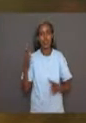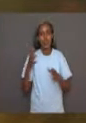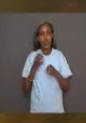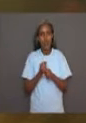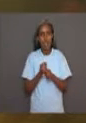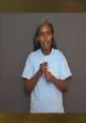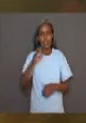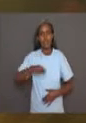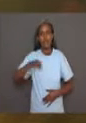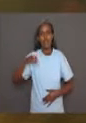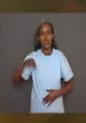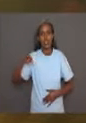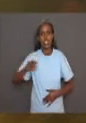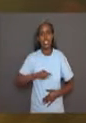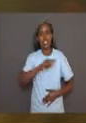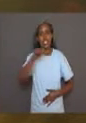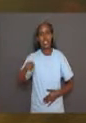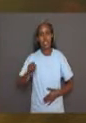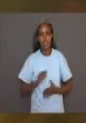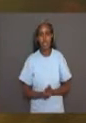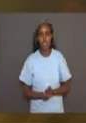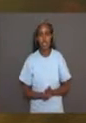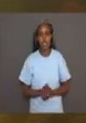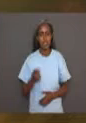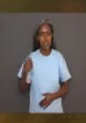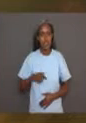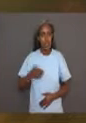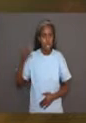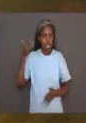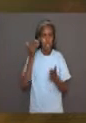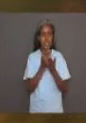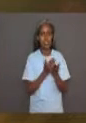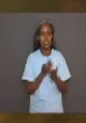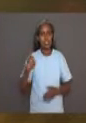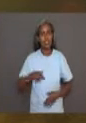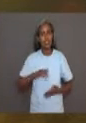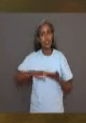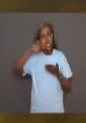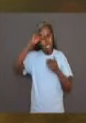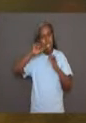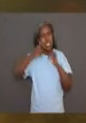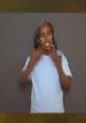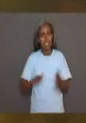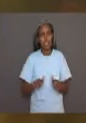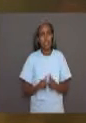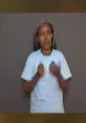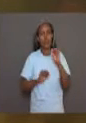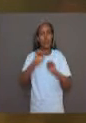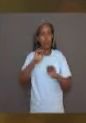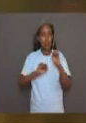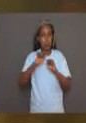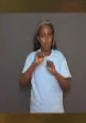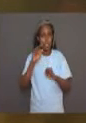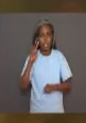cumulative frequency curves. In our last lesson, we learned how to compare